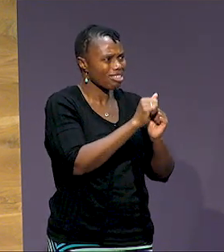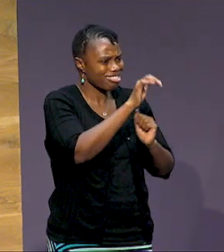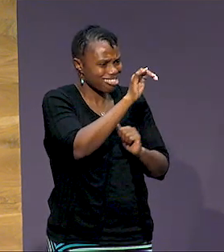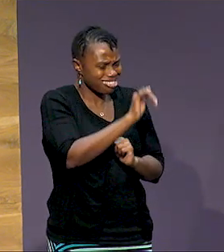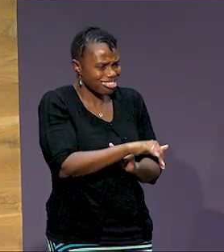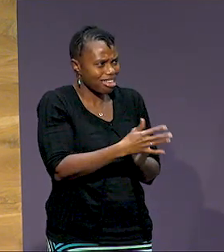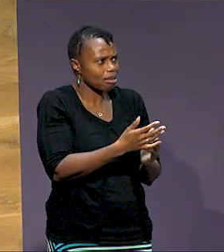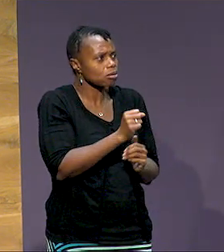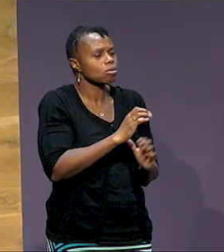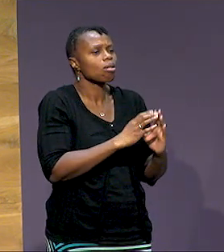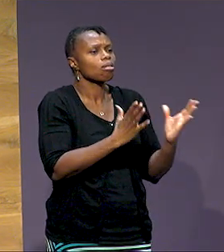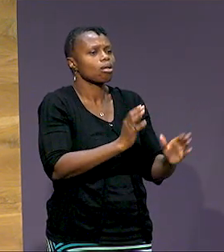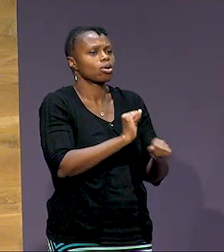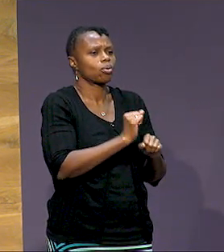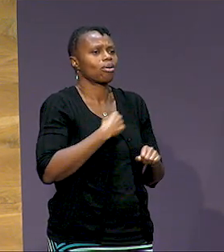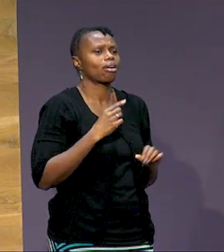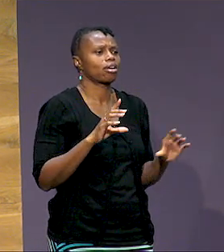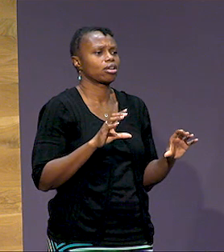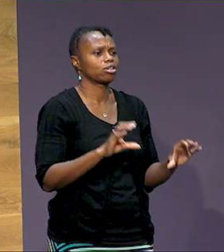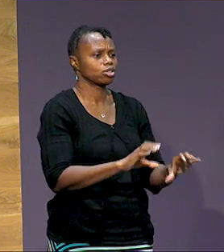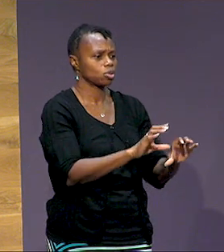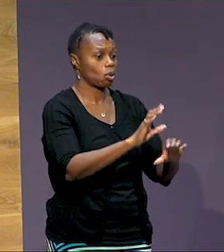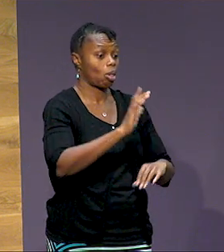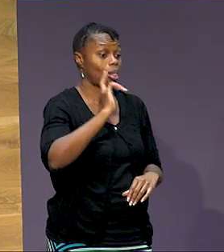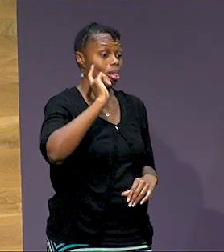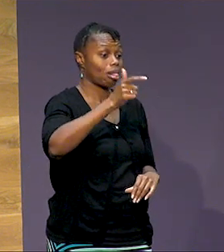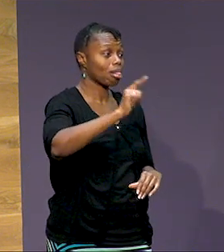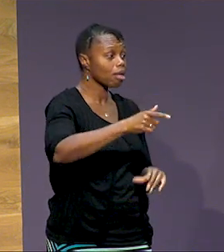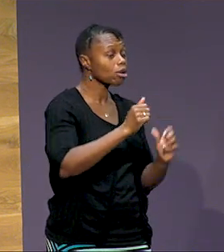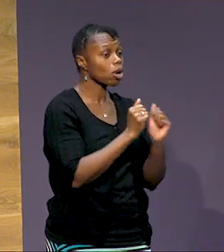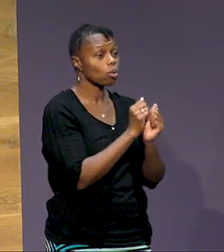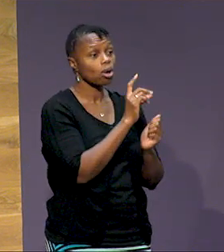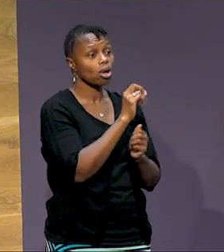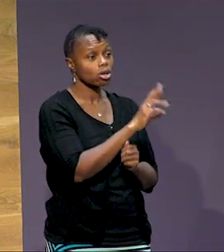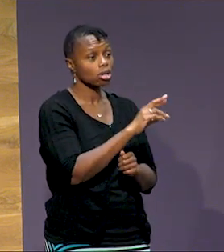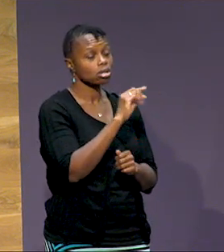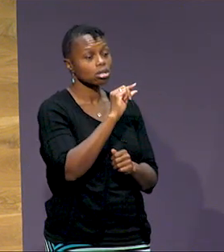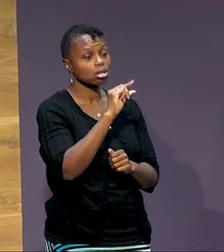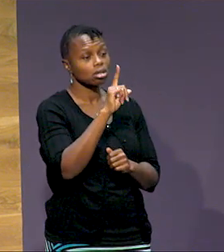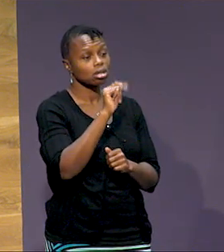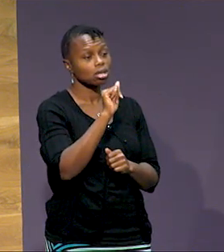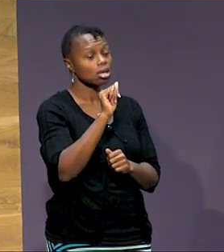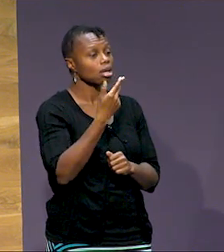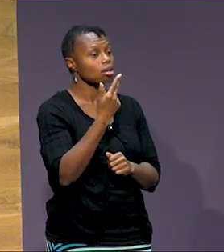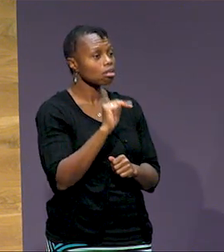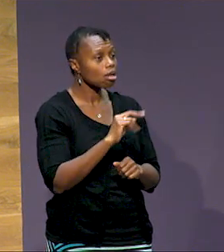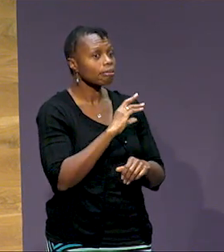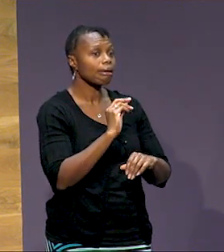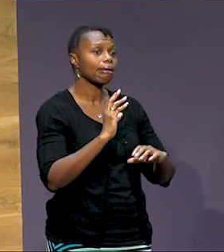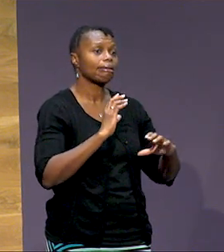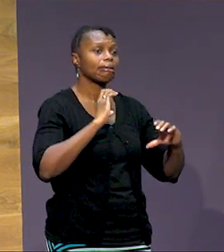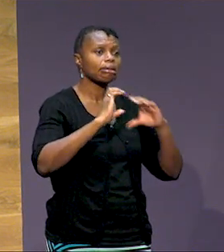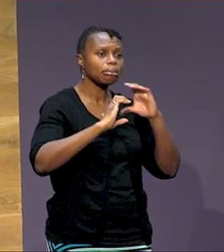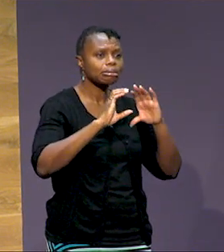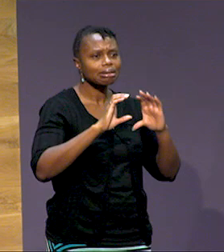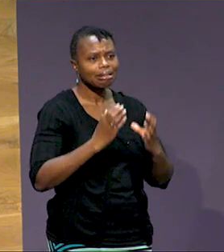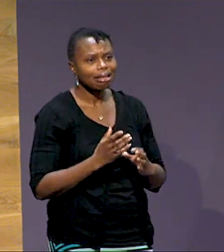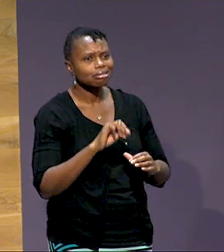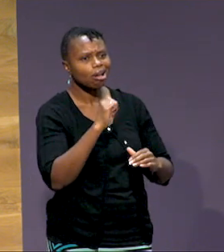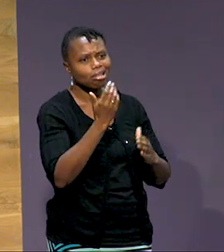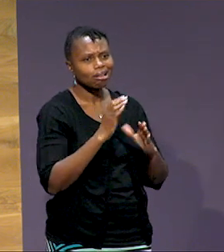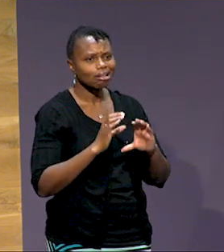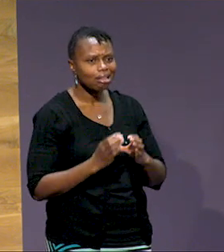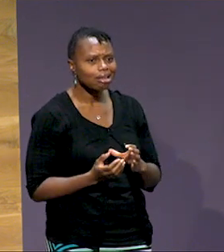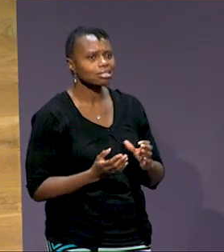lot of the work that I ended up doing later on in classes with Dr. Glahn and in communications electives and things along those lines was